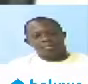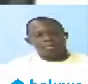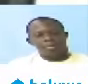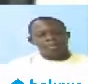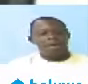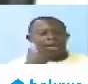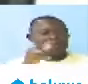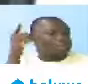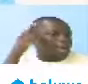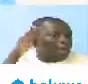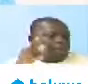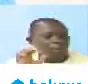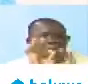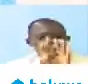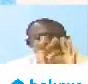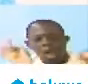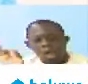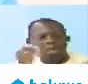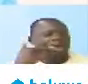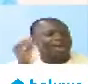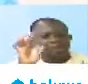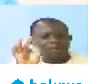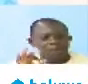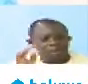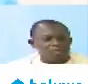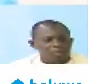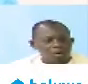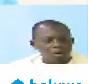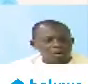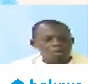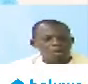Liberia was nice, wasn't it? Kon Liberia ni nyada nuvo.